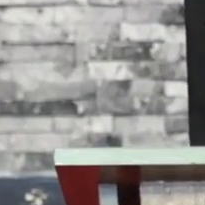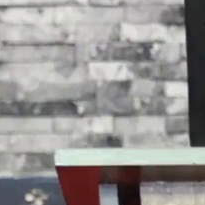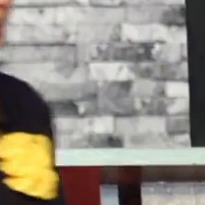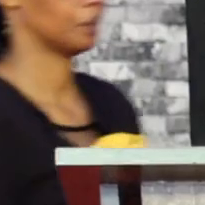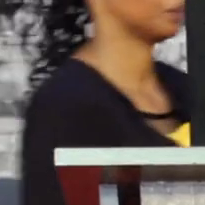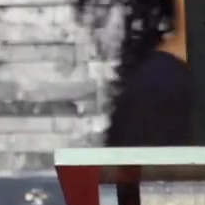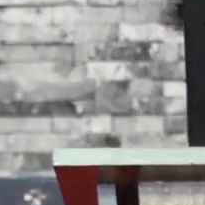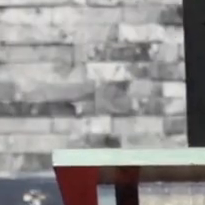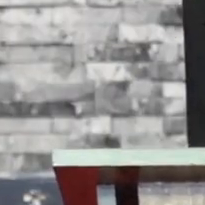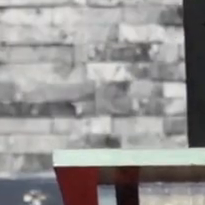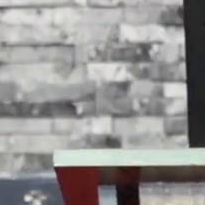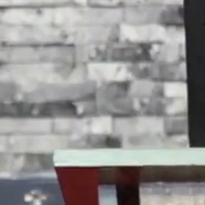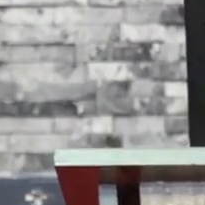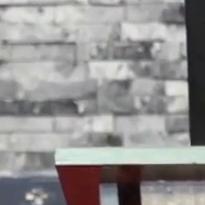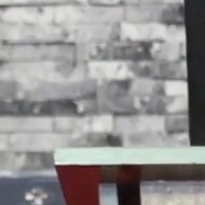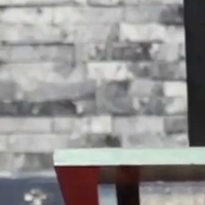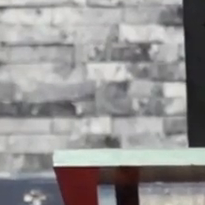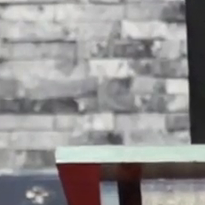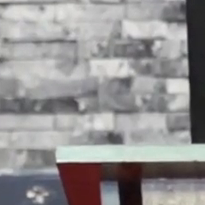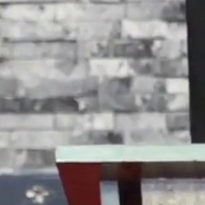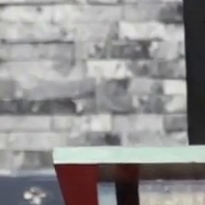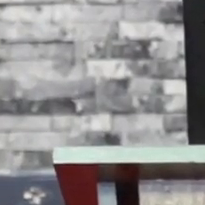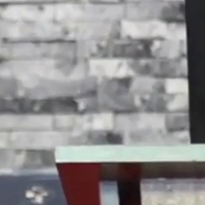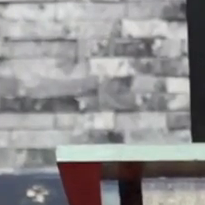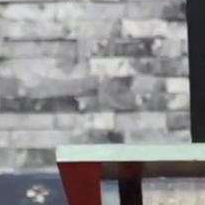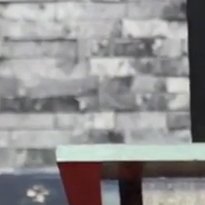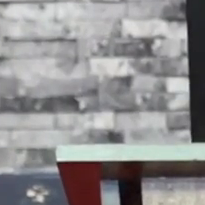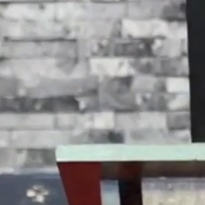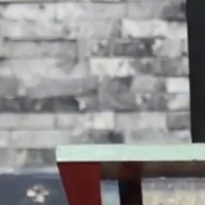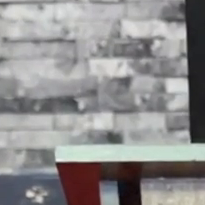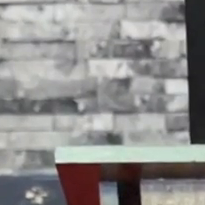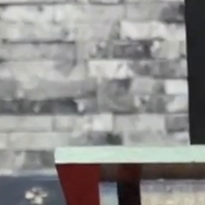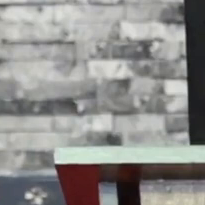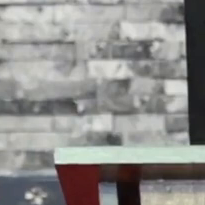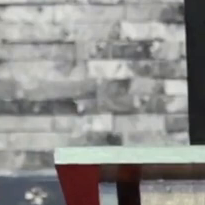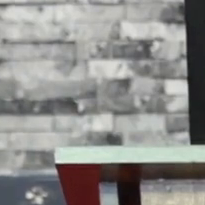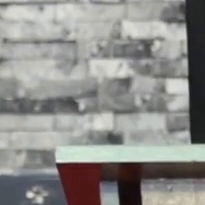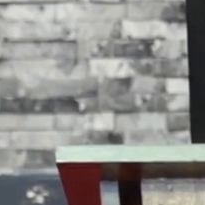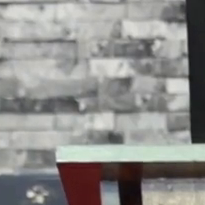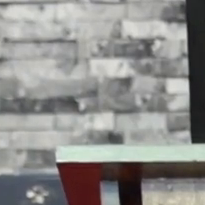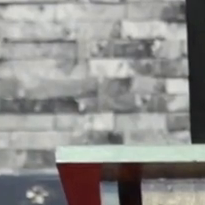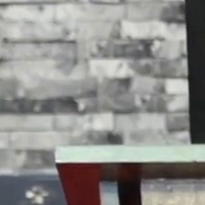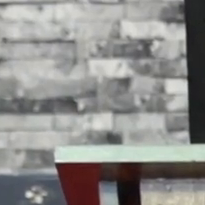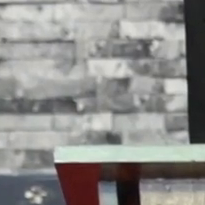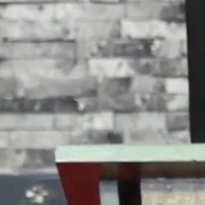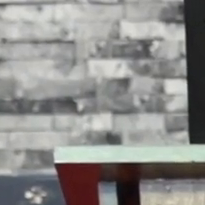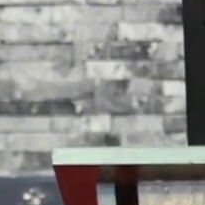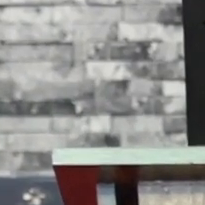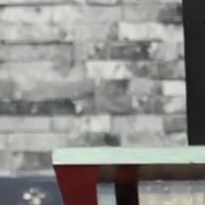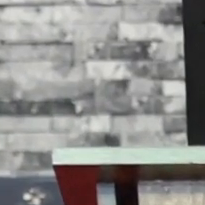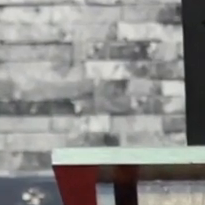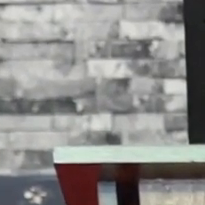nother level. Kwa sababu ya kuelekeza. And so I appreciate you. Kwa hivyo na kushukuru sana. And I thank you for allowing my